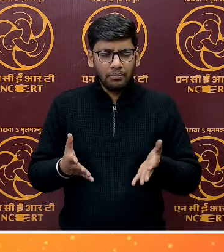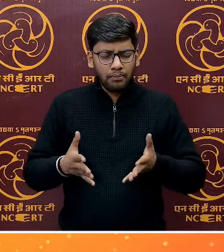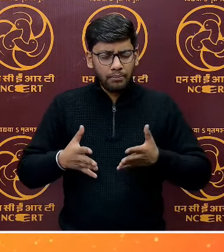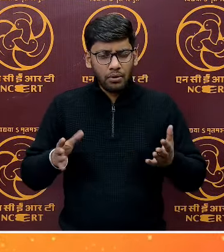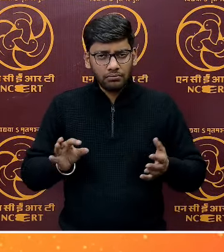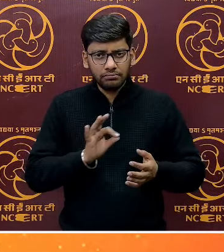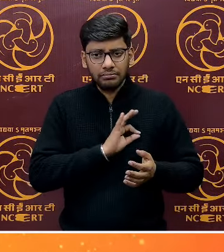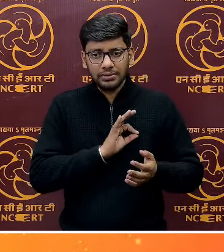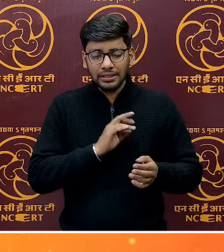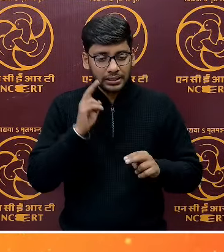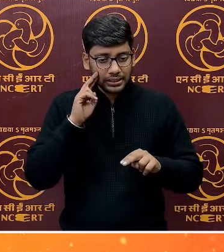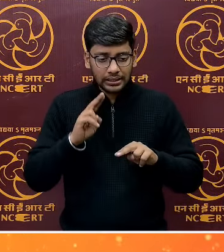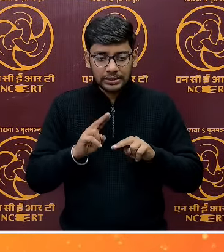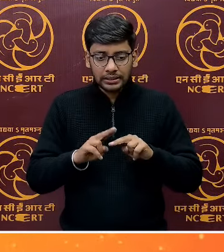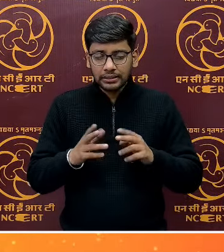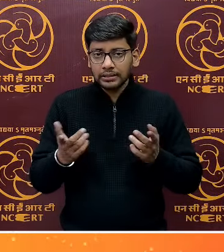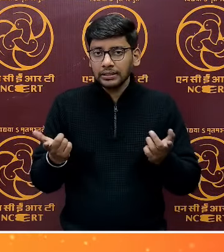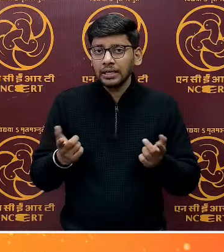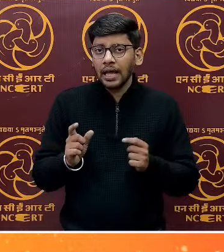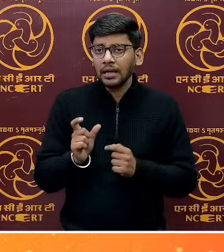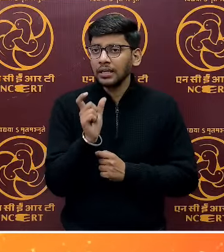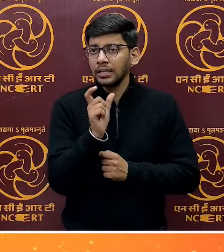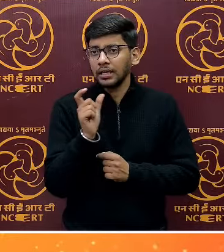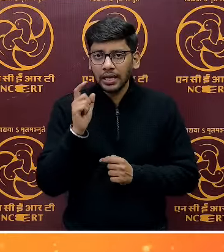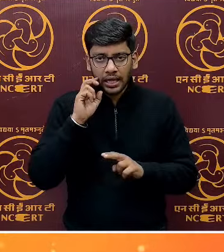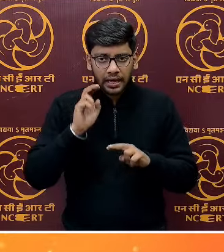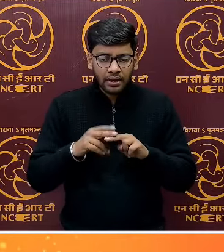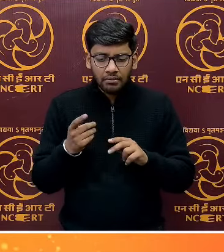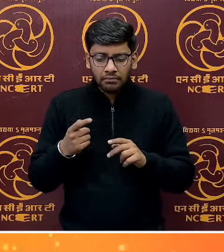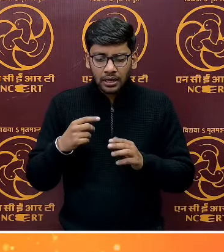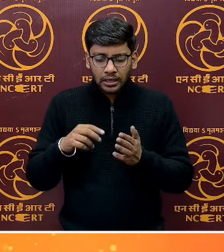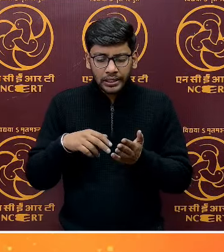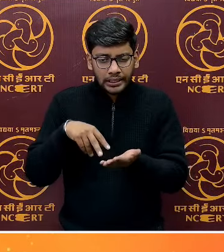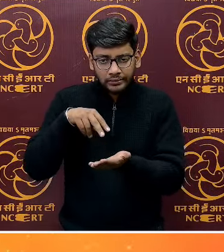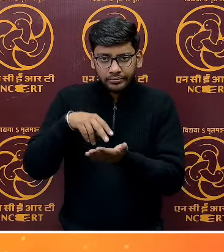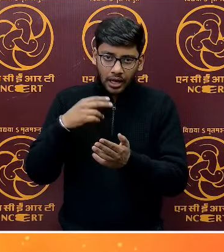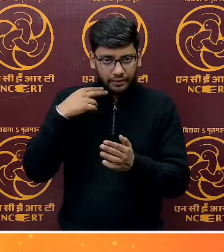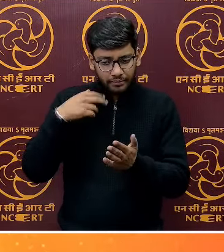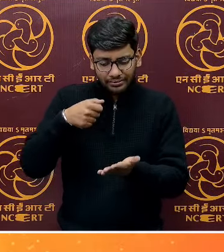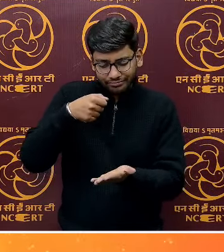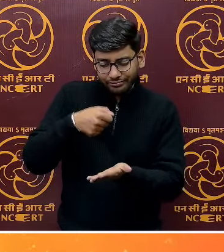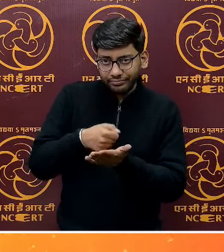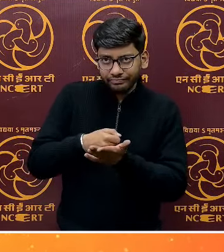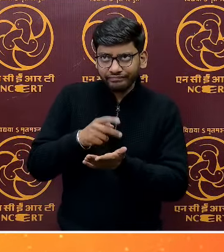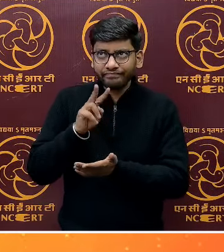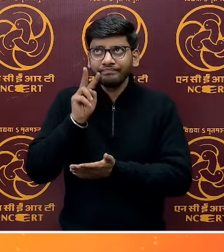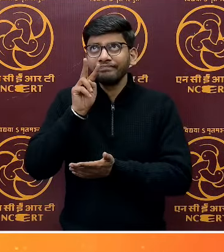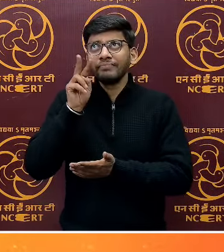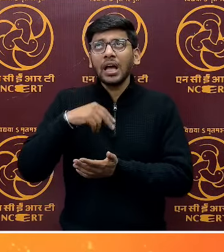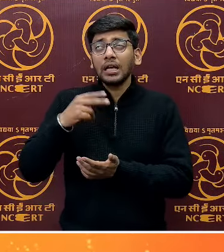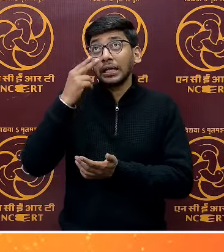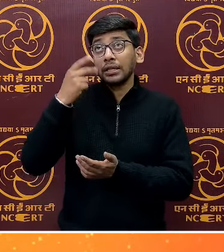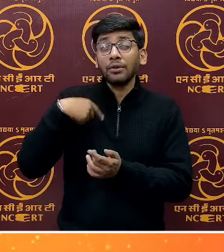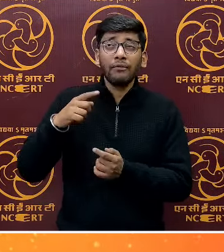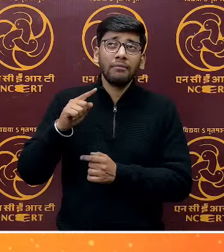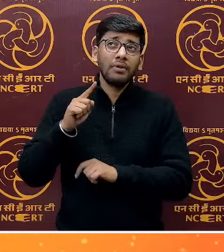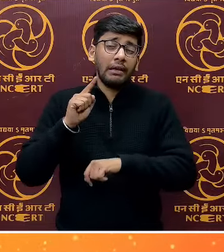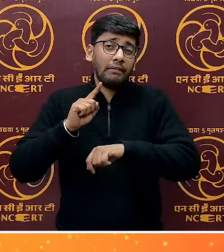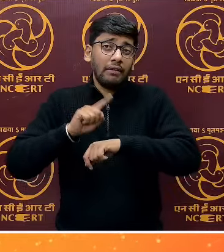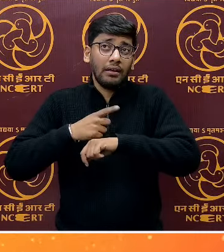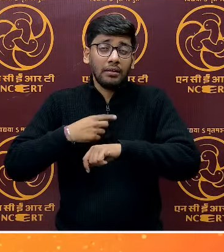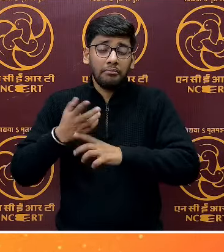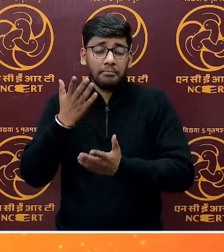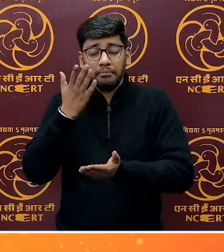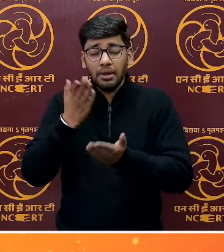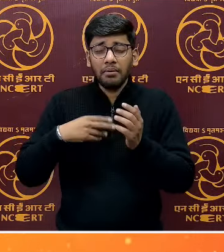perspective. When you see things from below, it's an aspiration that one day you would fly that high, and for that